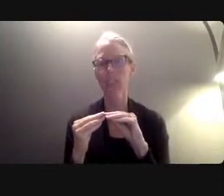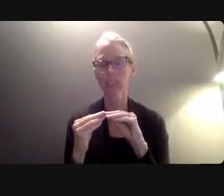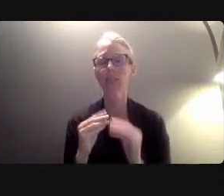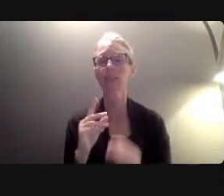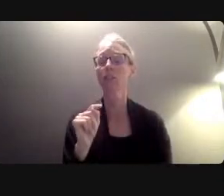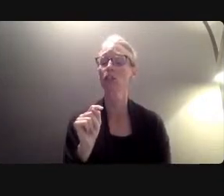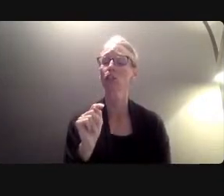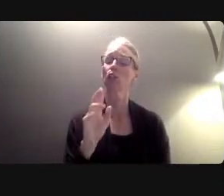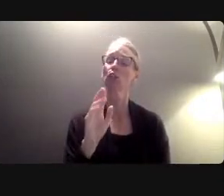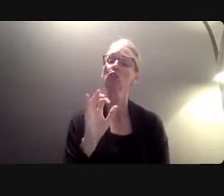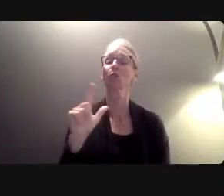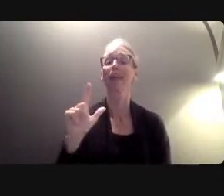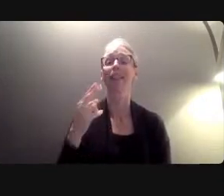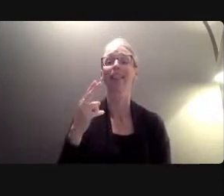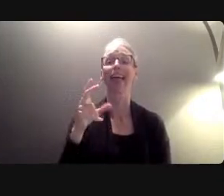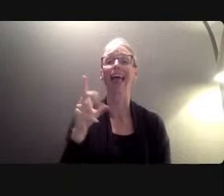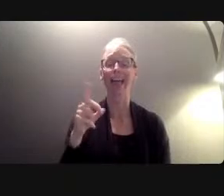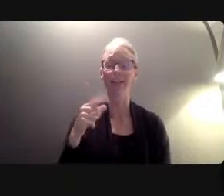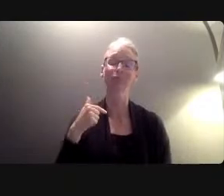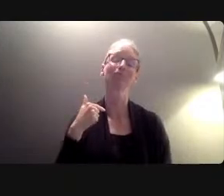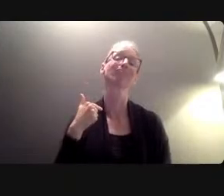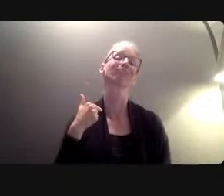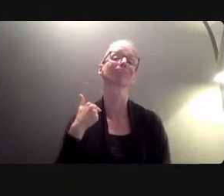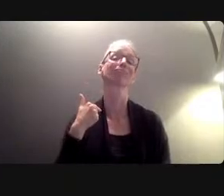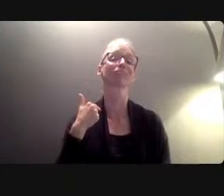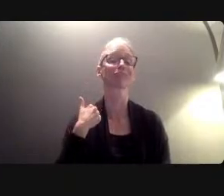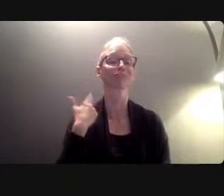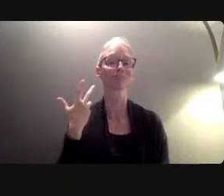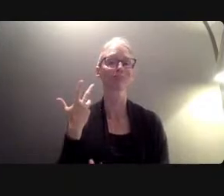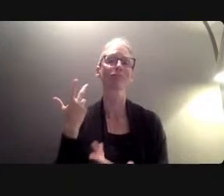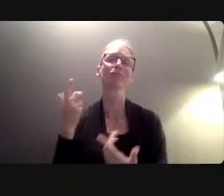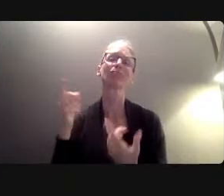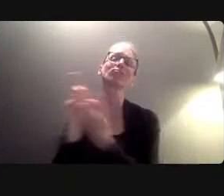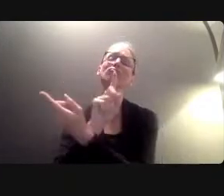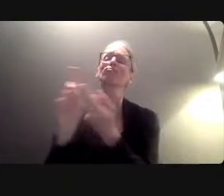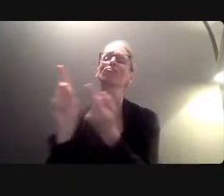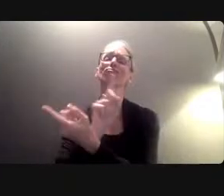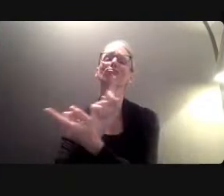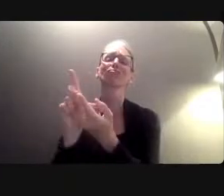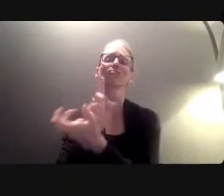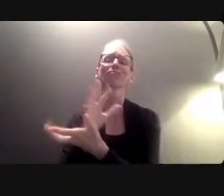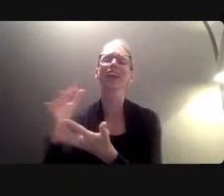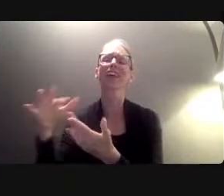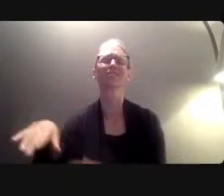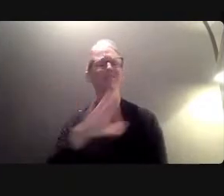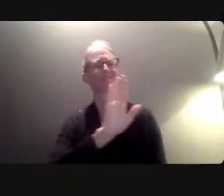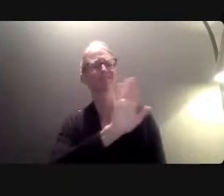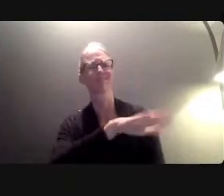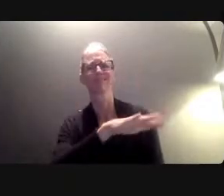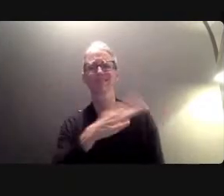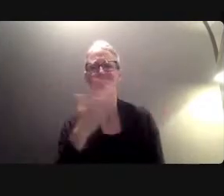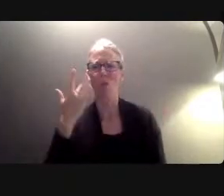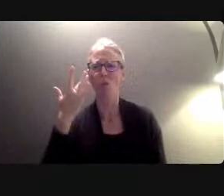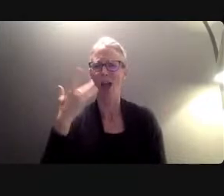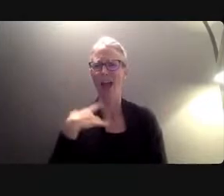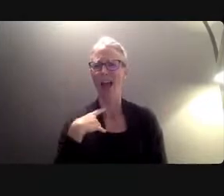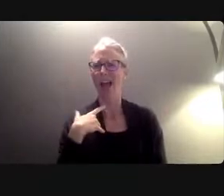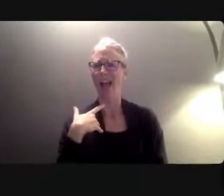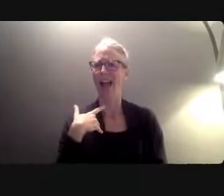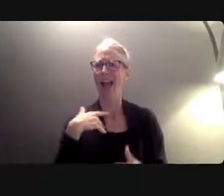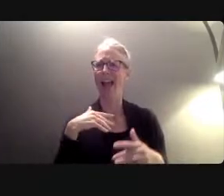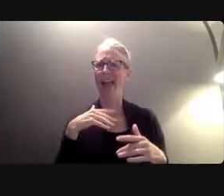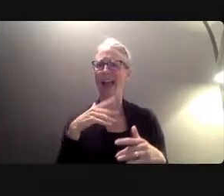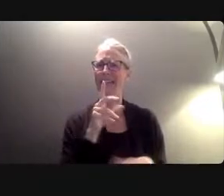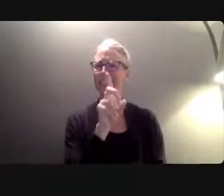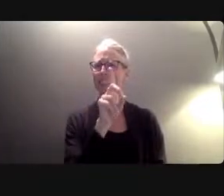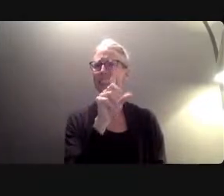say a lot like, like, why do they need to have a spot for disabled, like people, they don't hike,